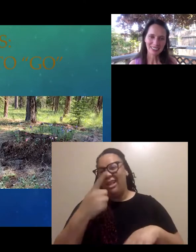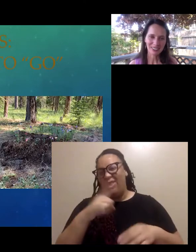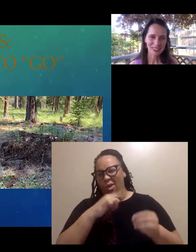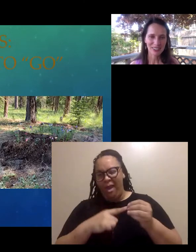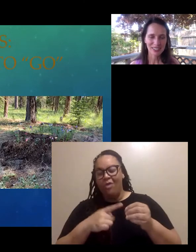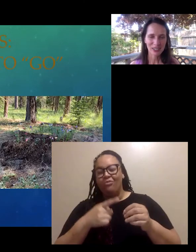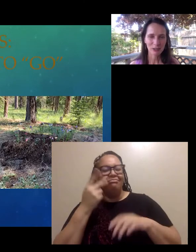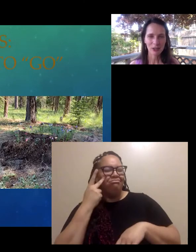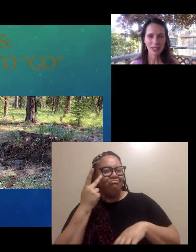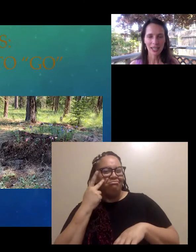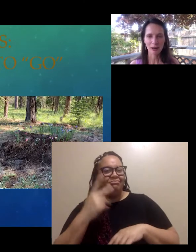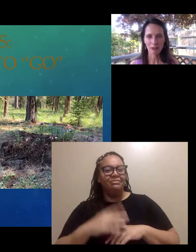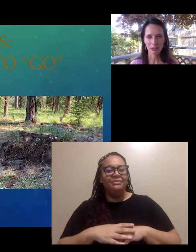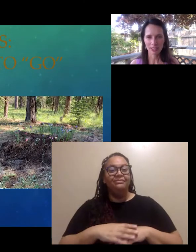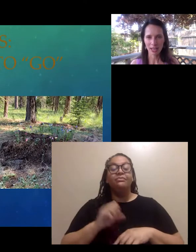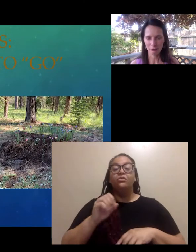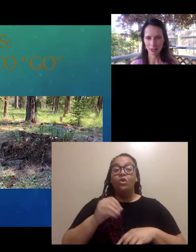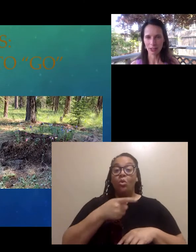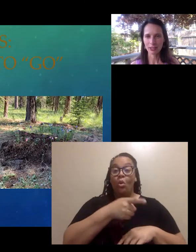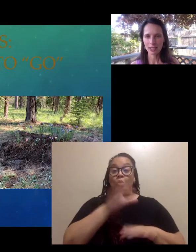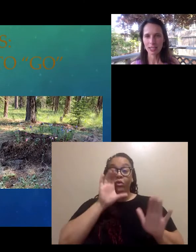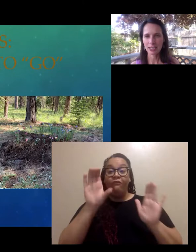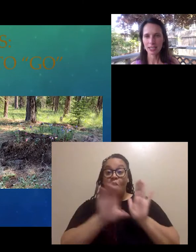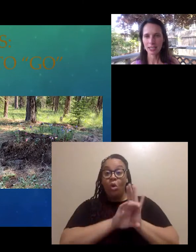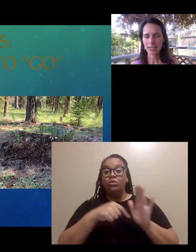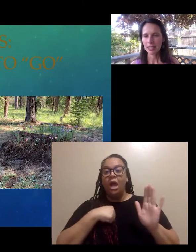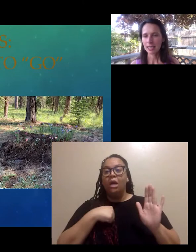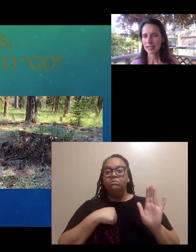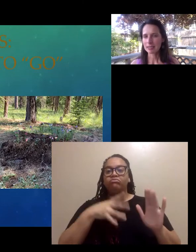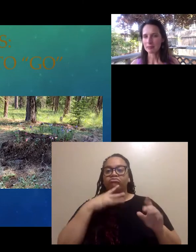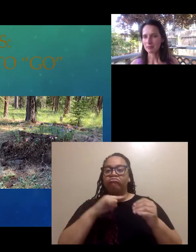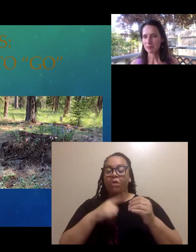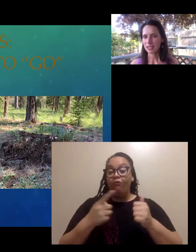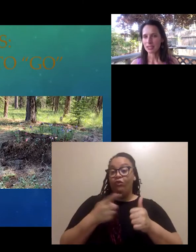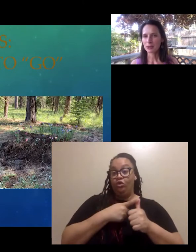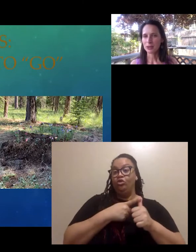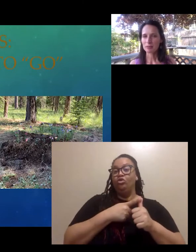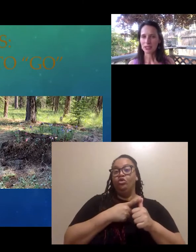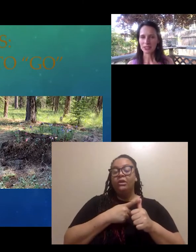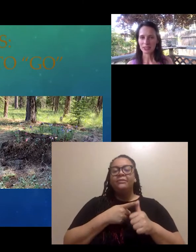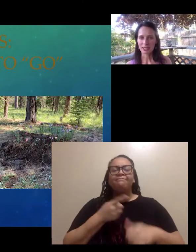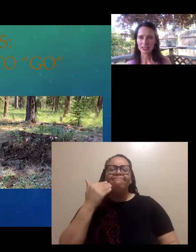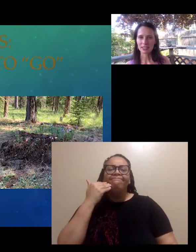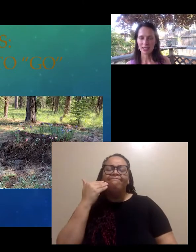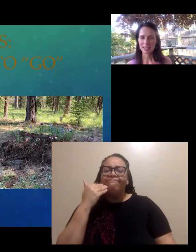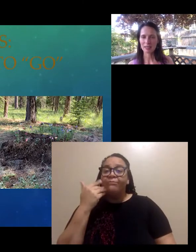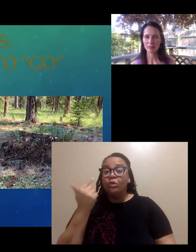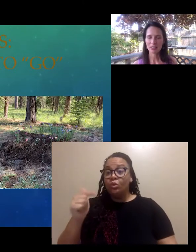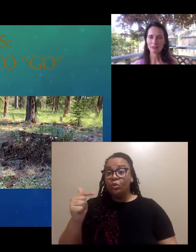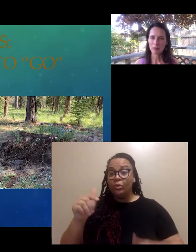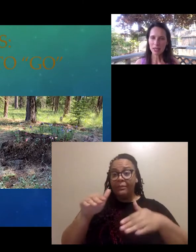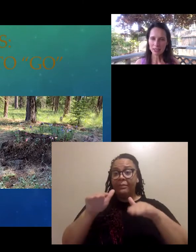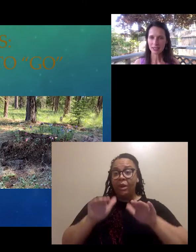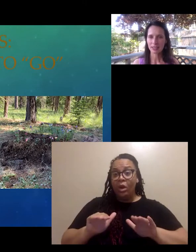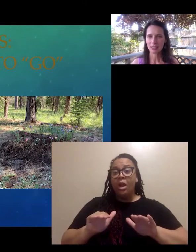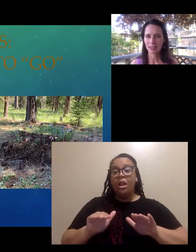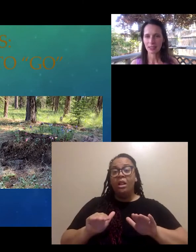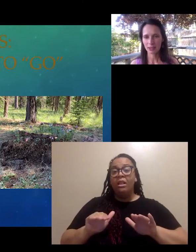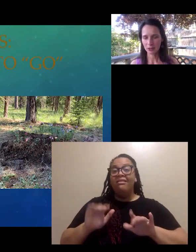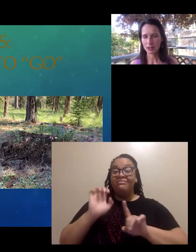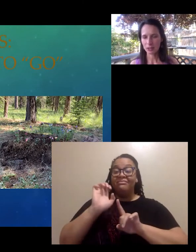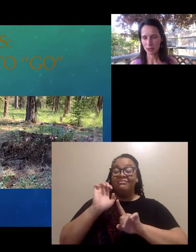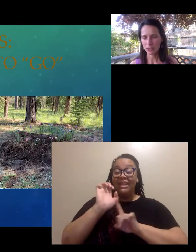Yeah, so, so these are the photos that I referenced at first, and, you know, green burial is environmentally